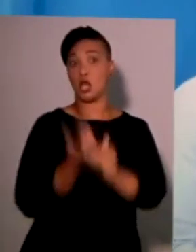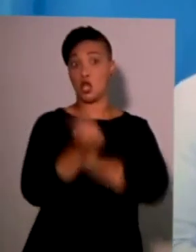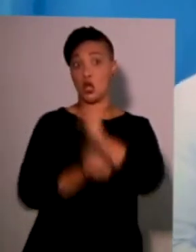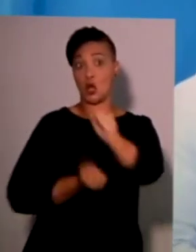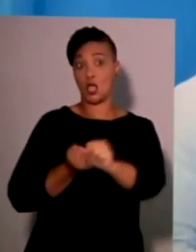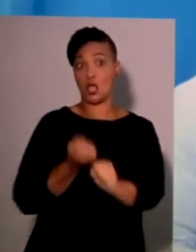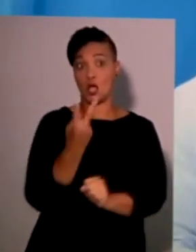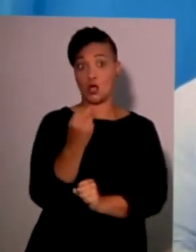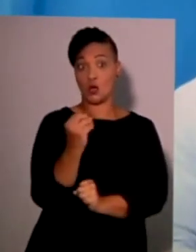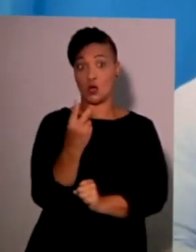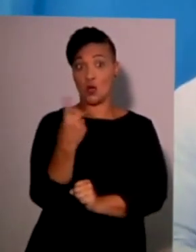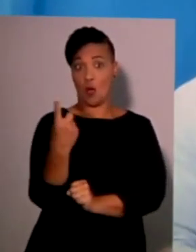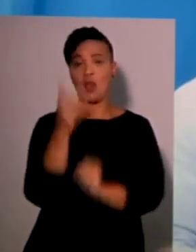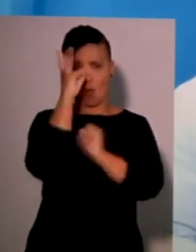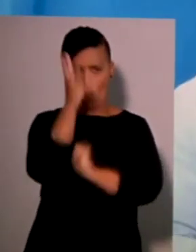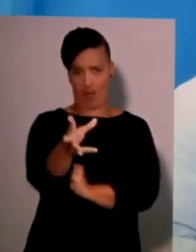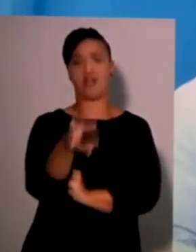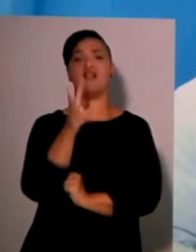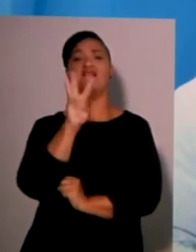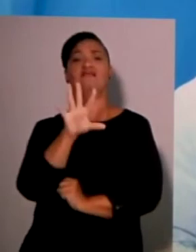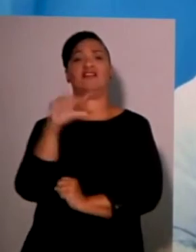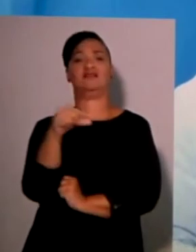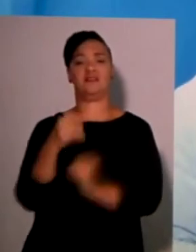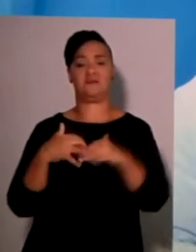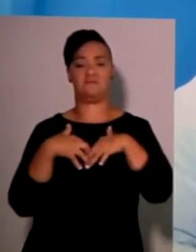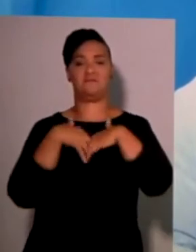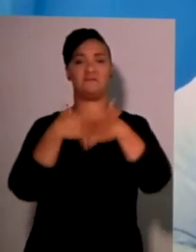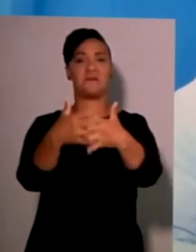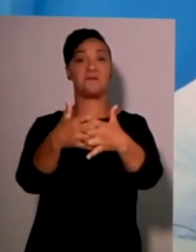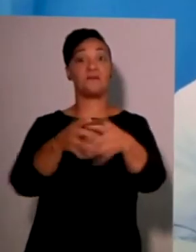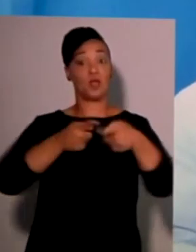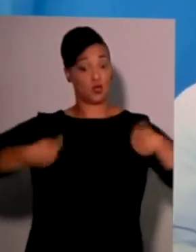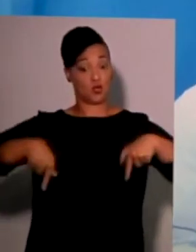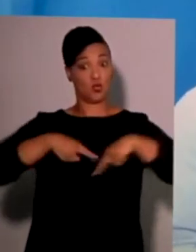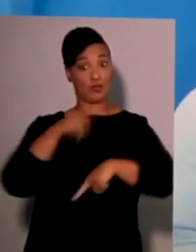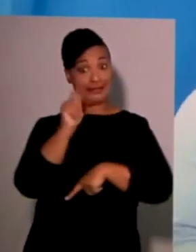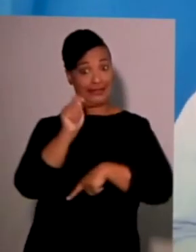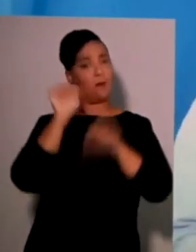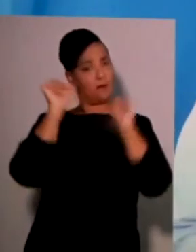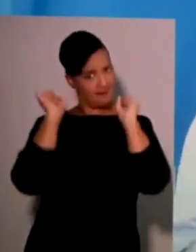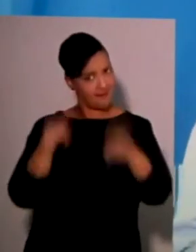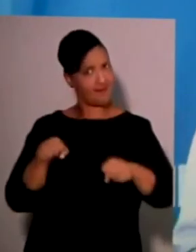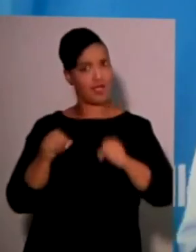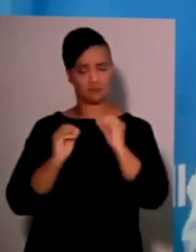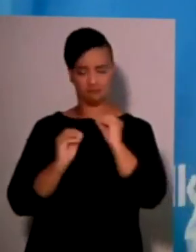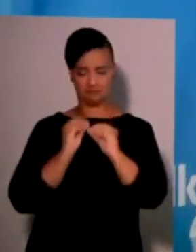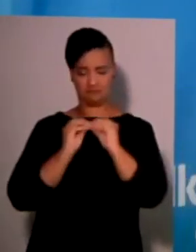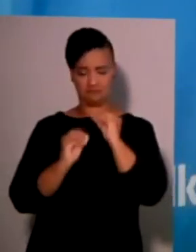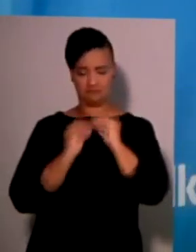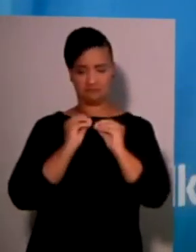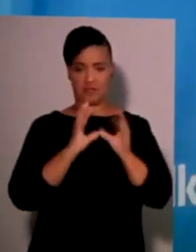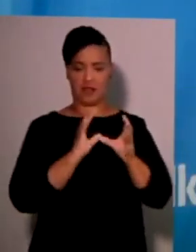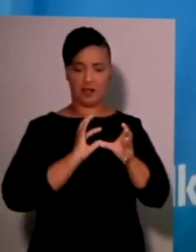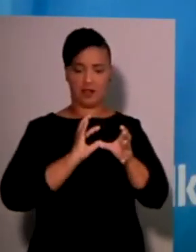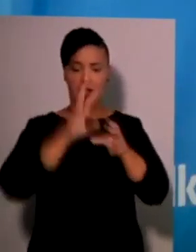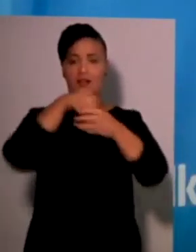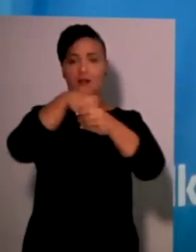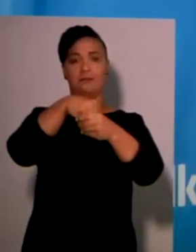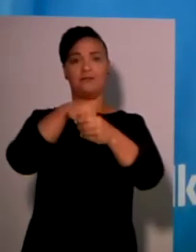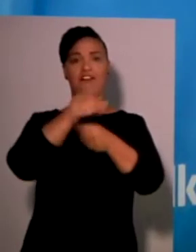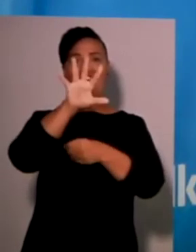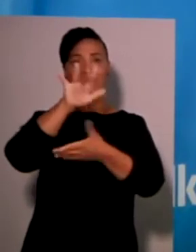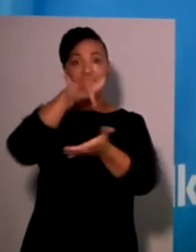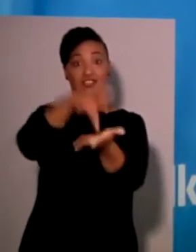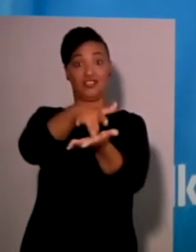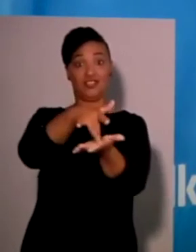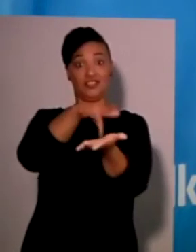year, and this allows us as Telkom to be able to seamlessly integrate the first 5G sites